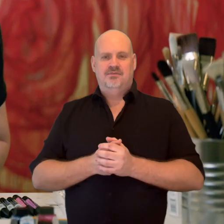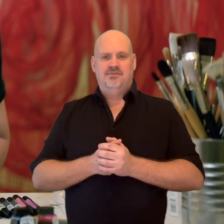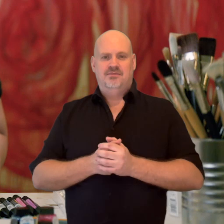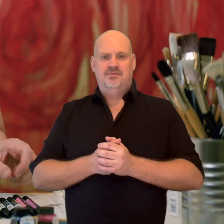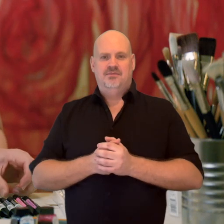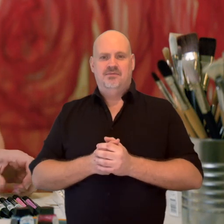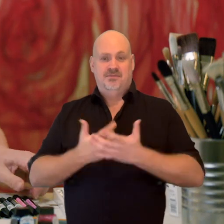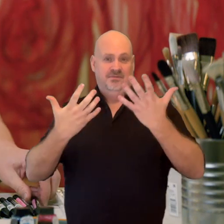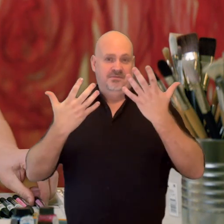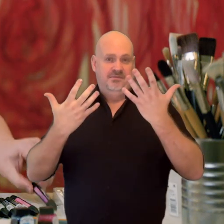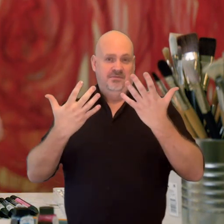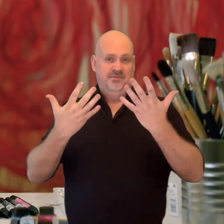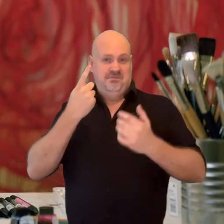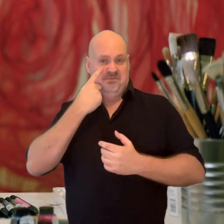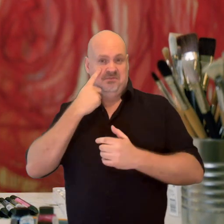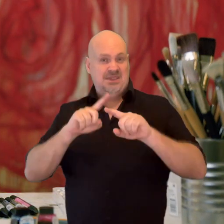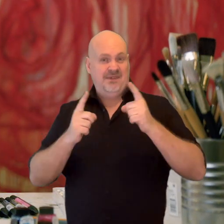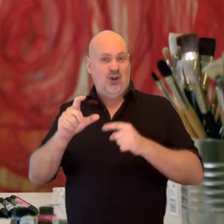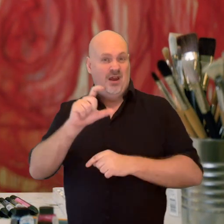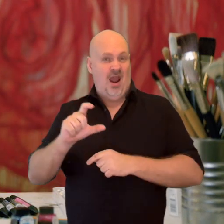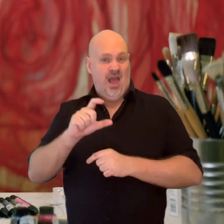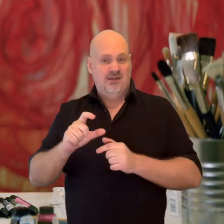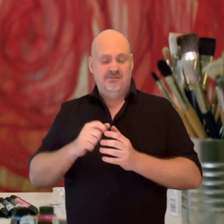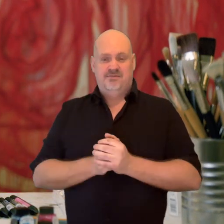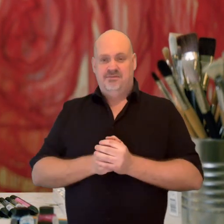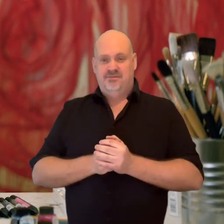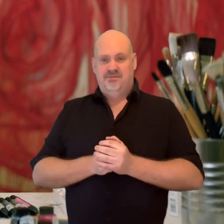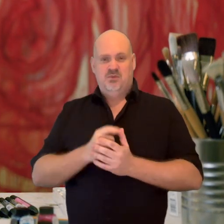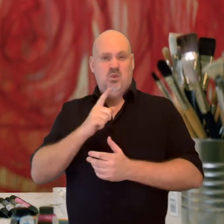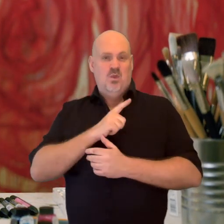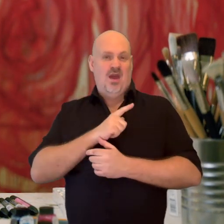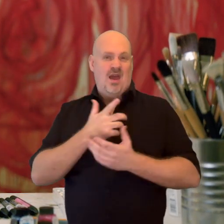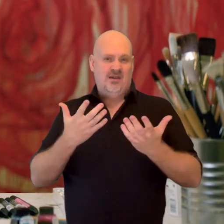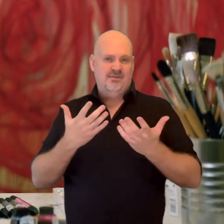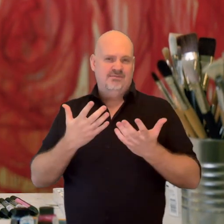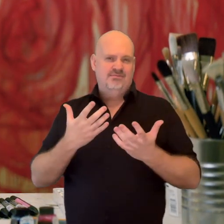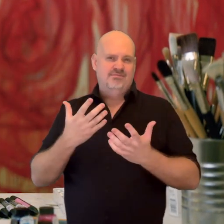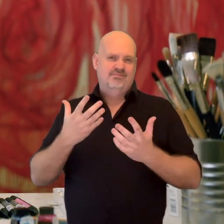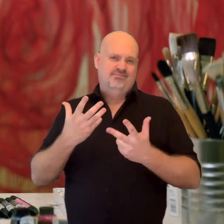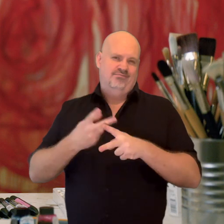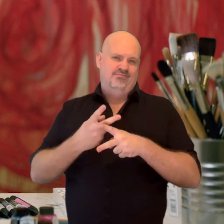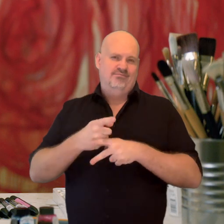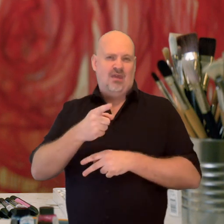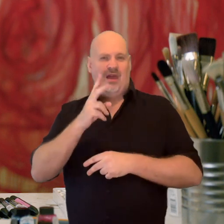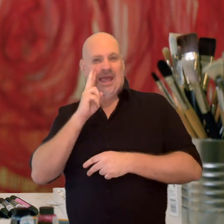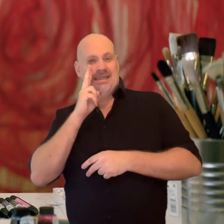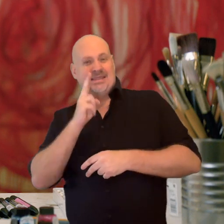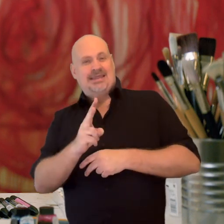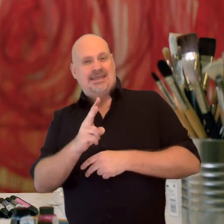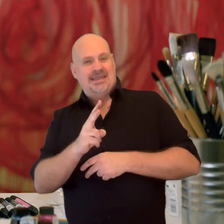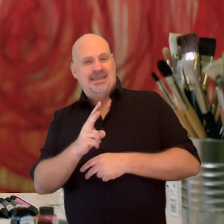And let's try a different colour, because very often a rose is not a solid